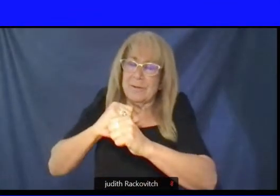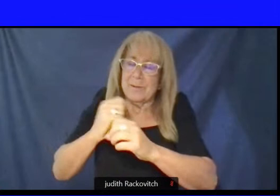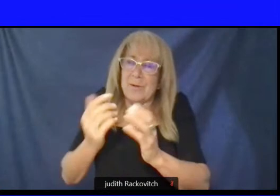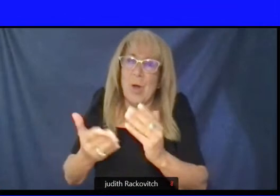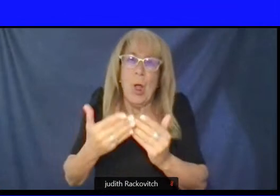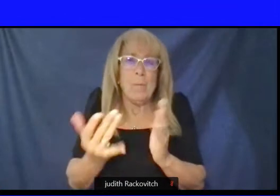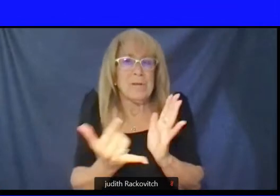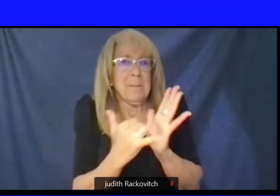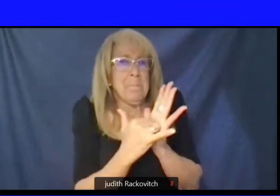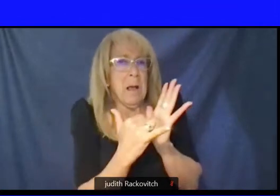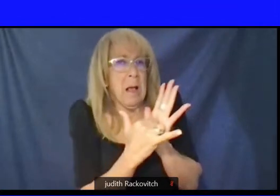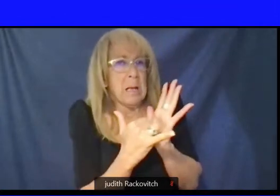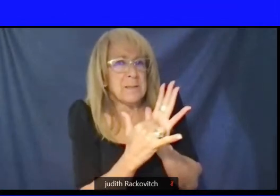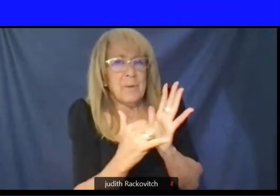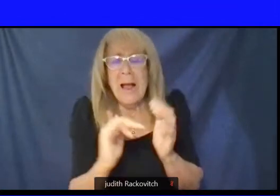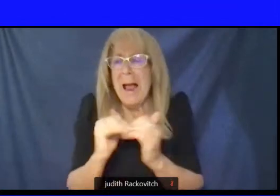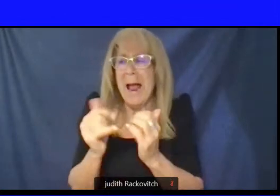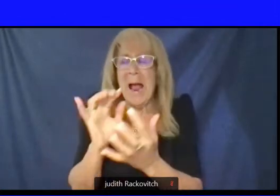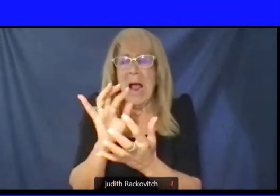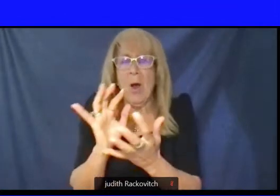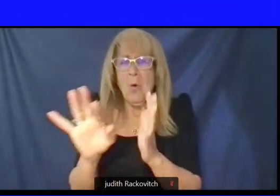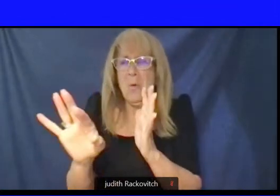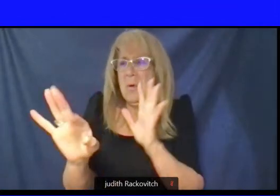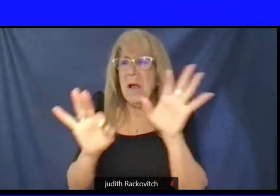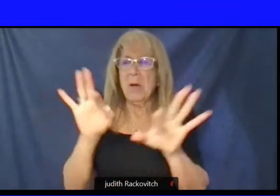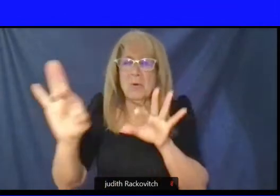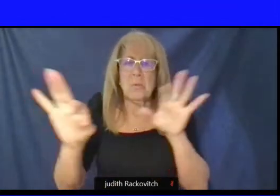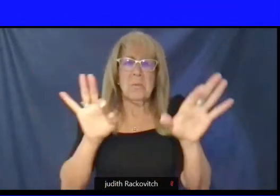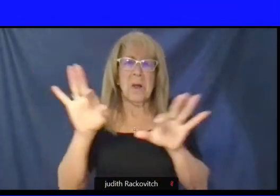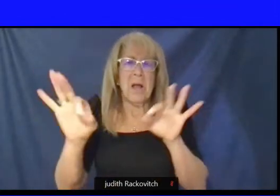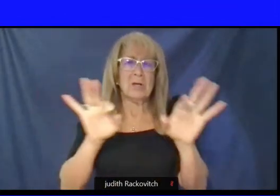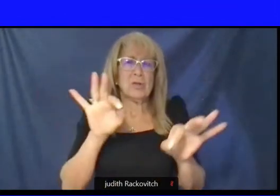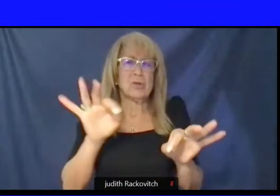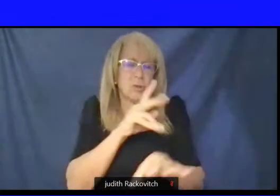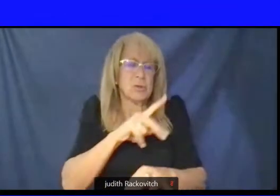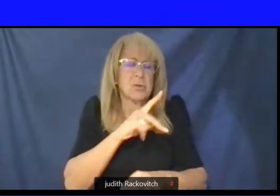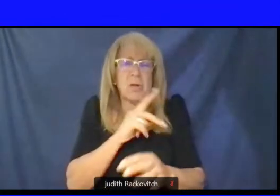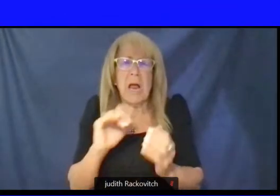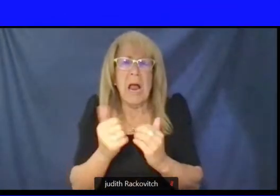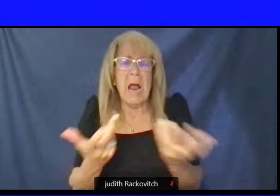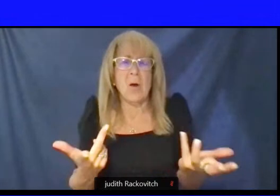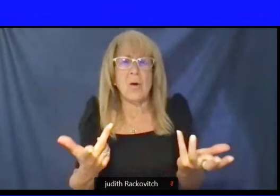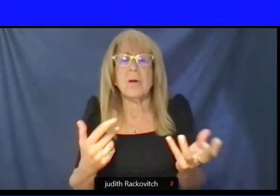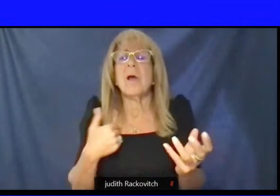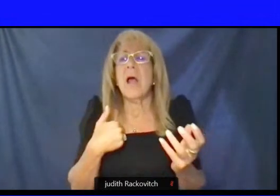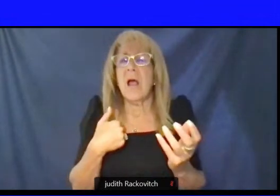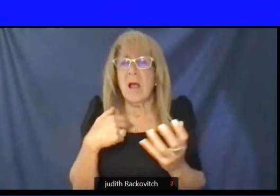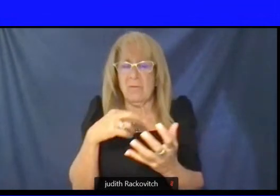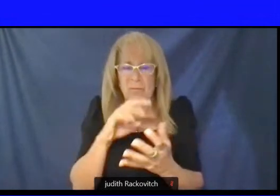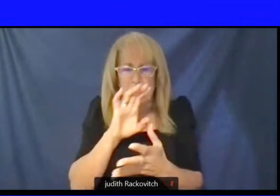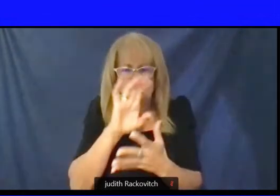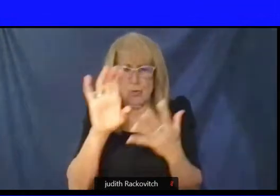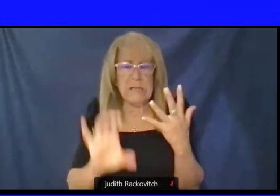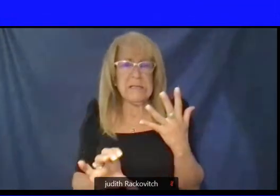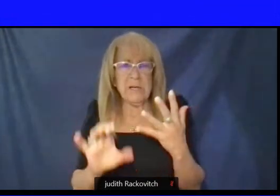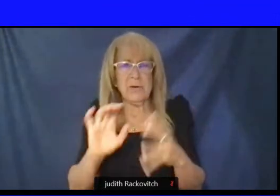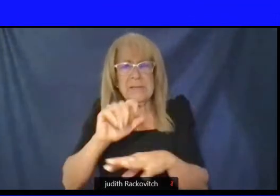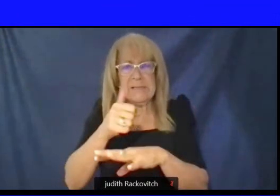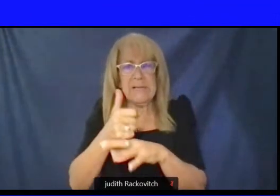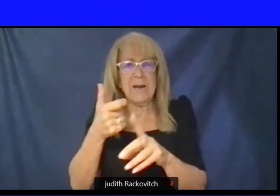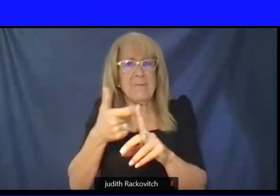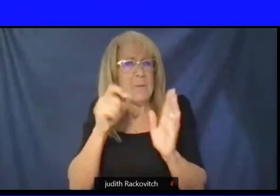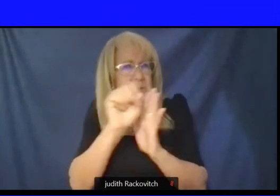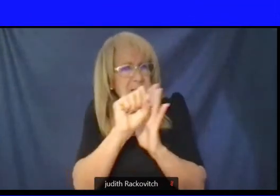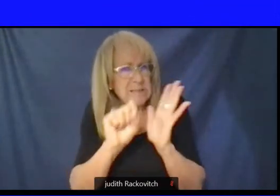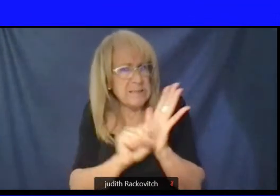not excluding those. Okay, I don't follow your savings model because you're spending for